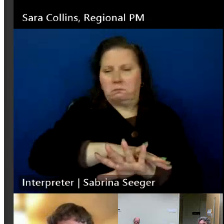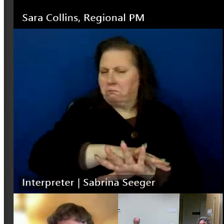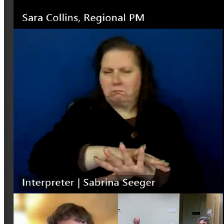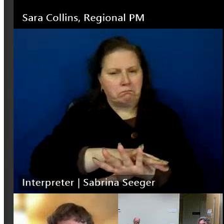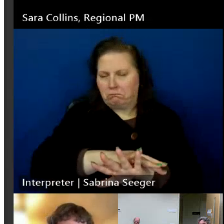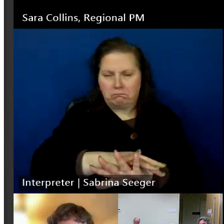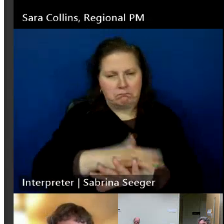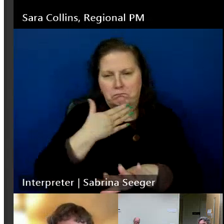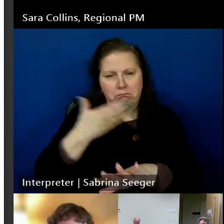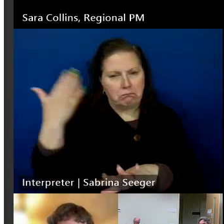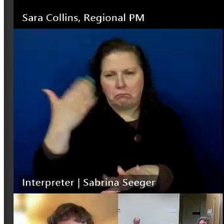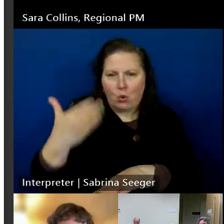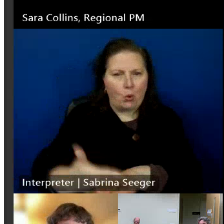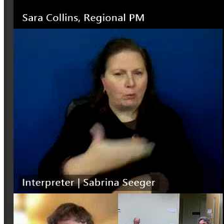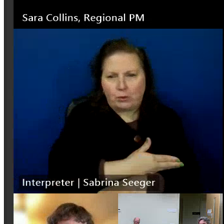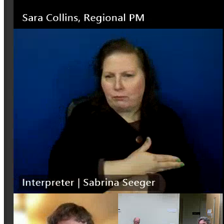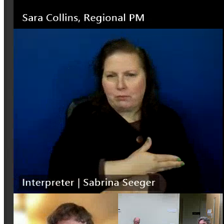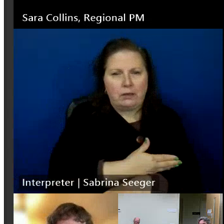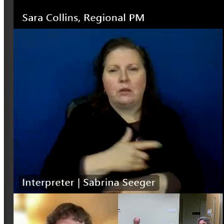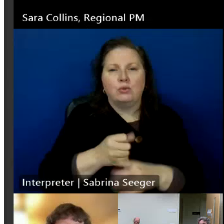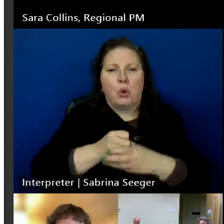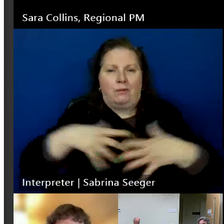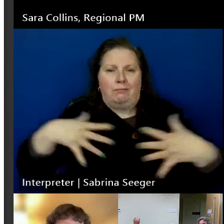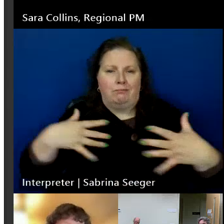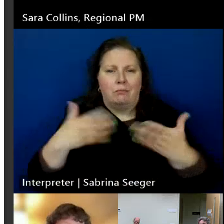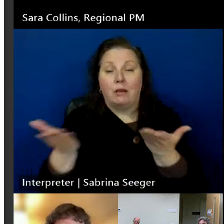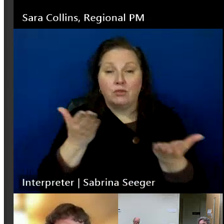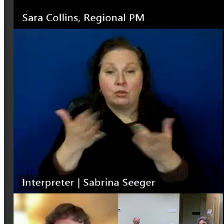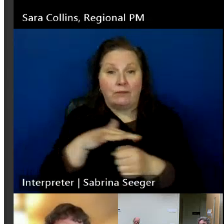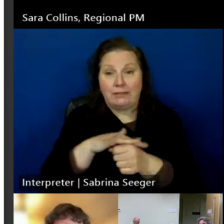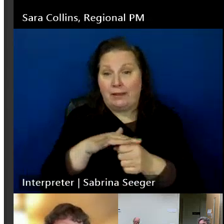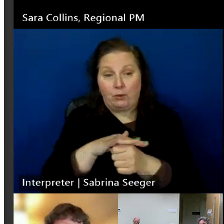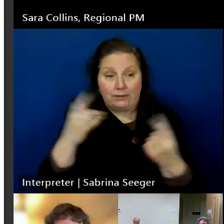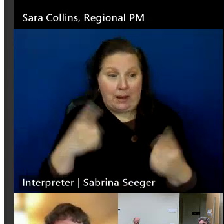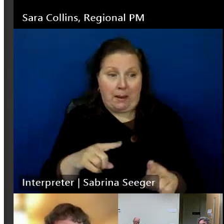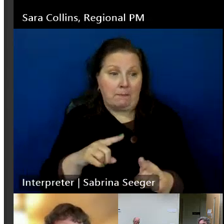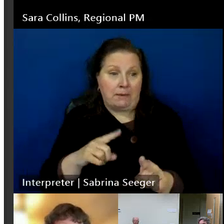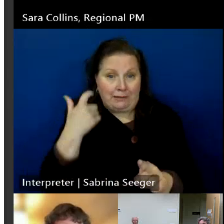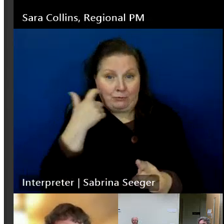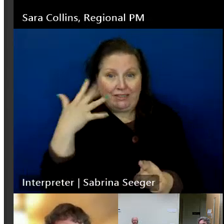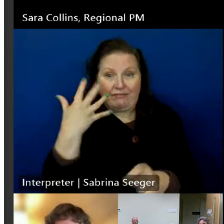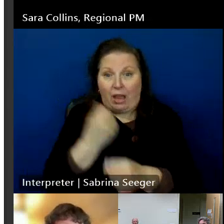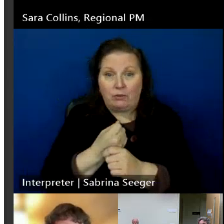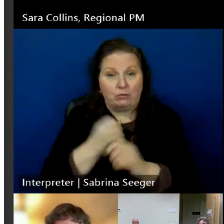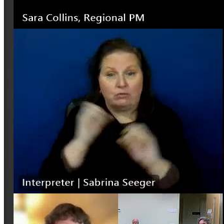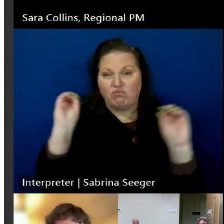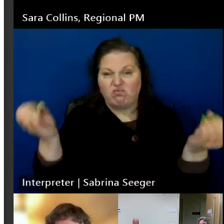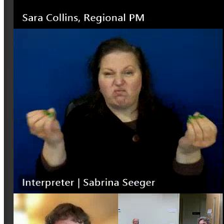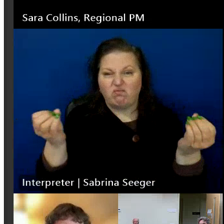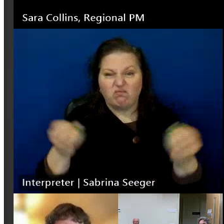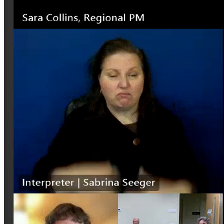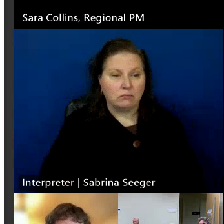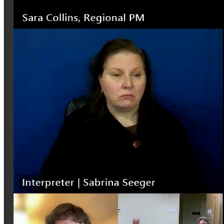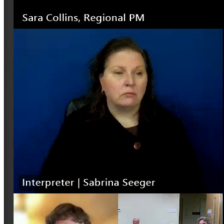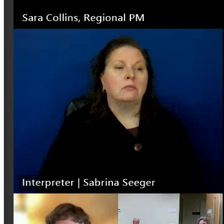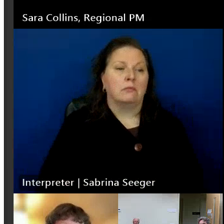there's actually little to no expansion of service areas happened in the last 5 years. But